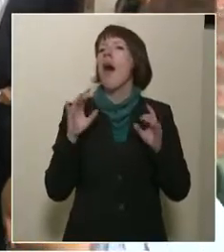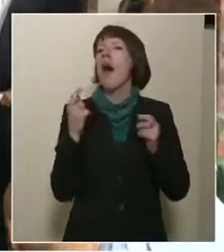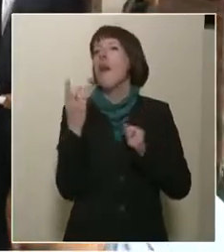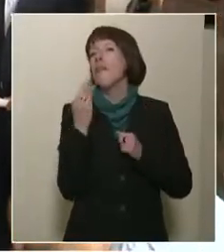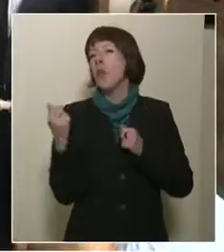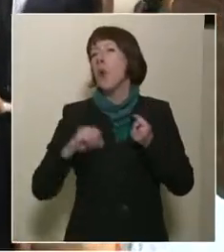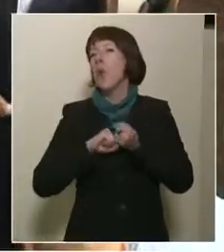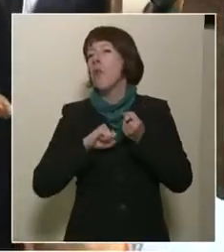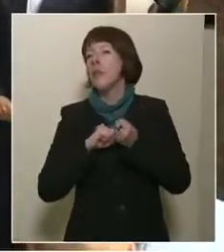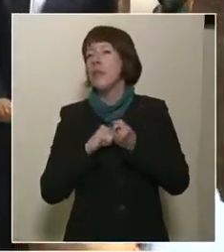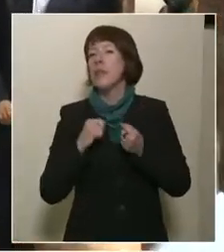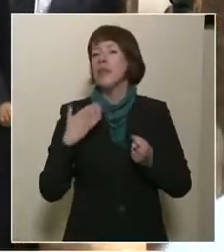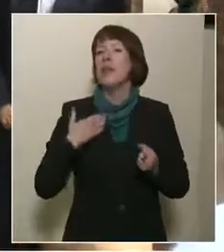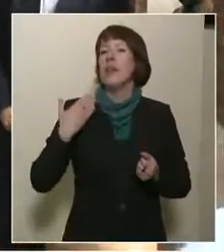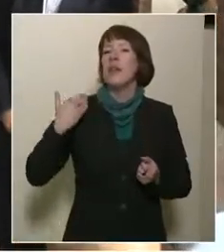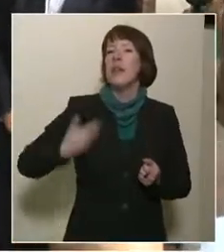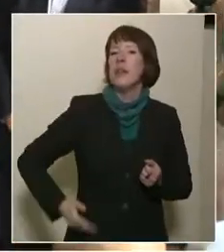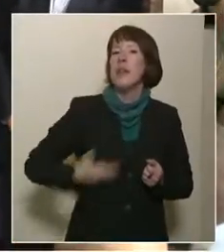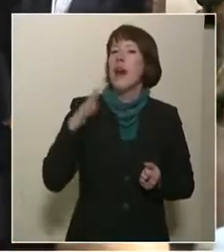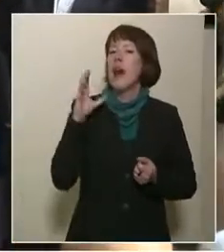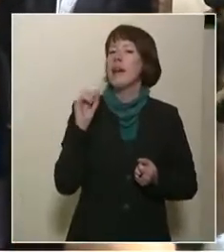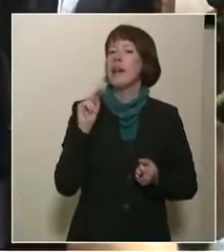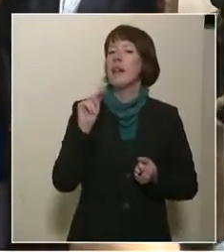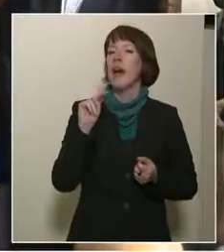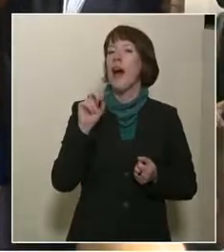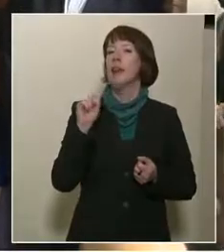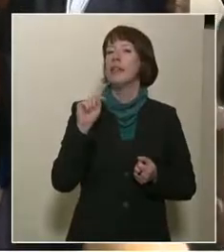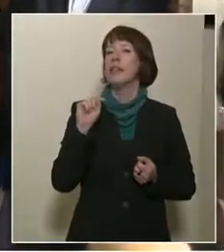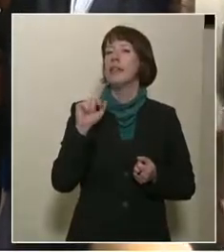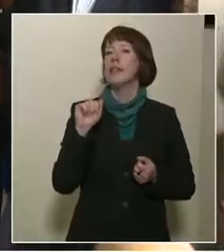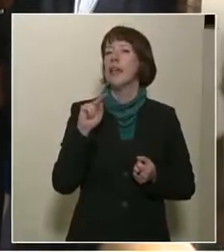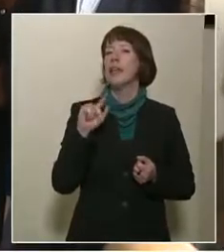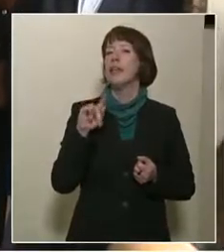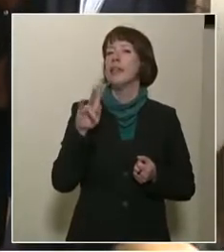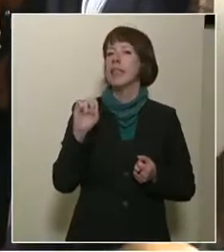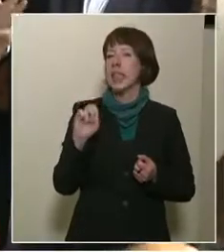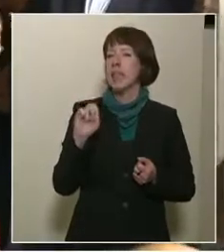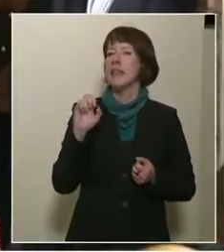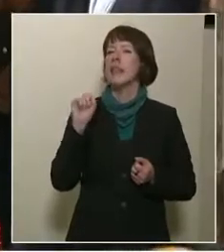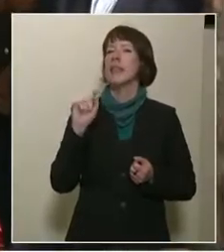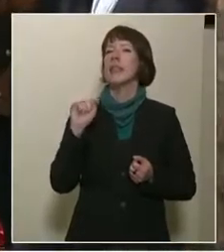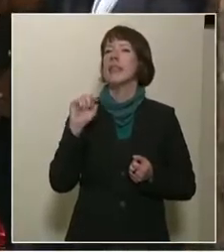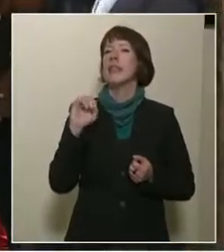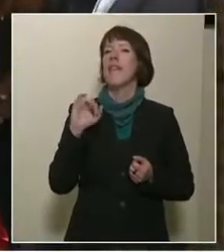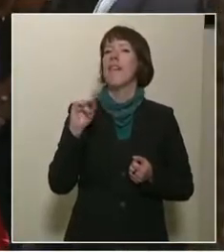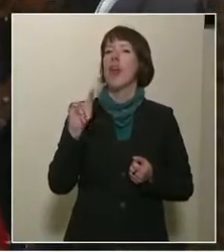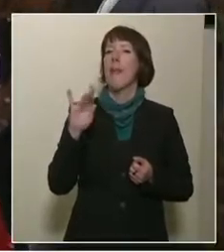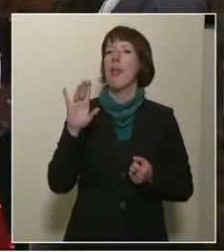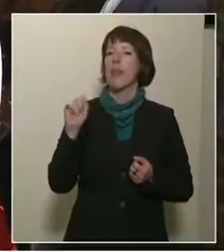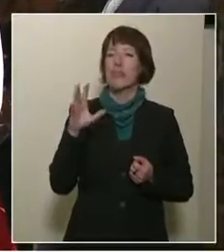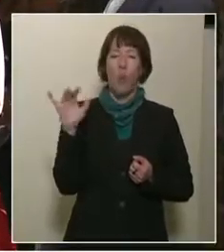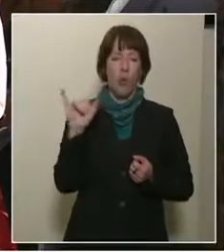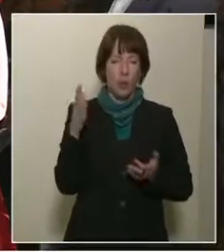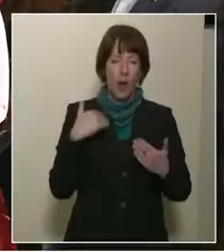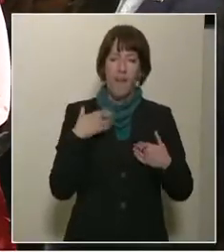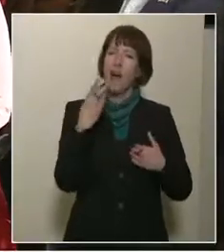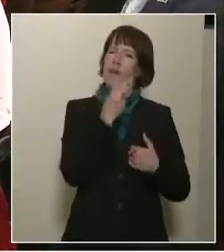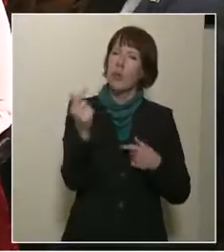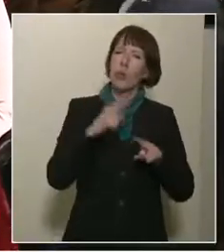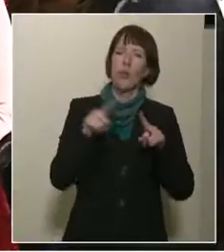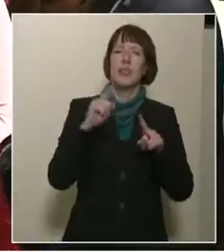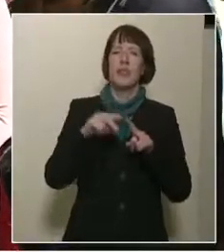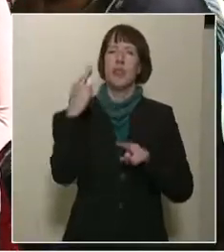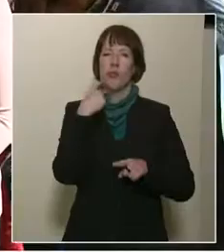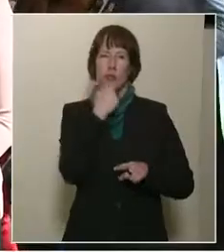Konstantin Stavropoulos. I'm the owner of the Coop. I'm also a small business owner that has several establishments in D.C.